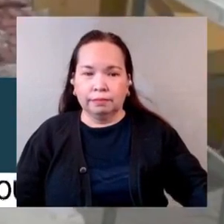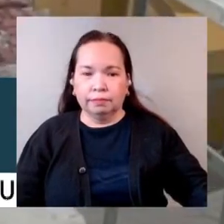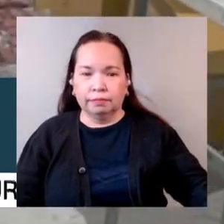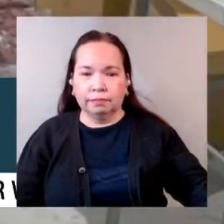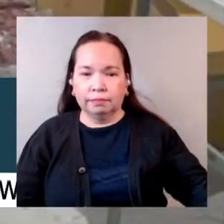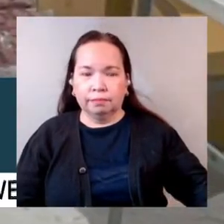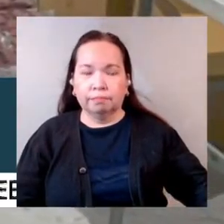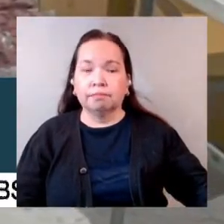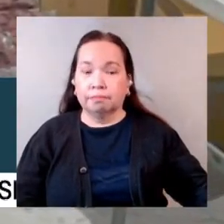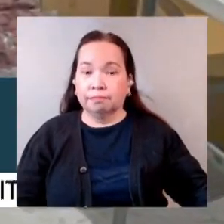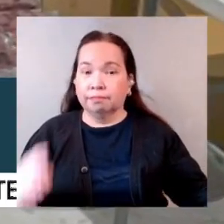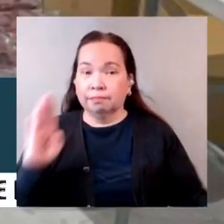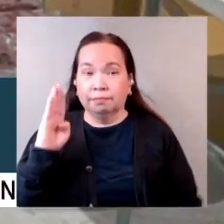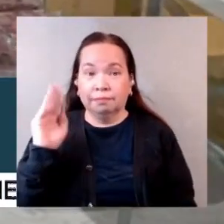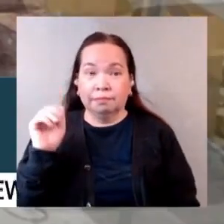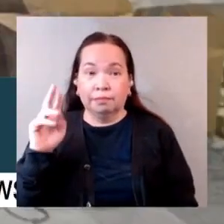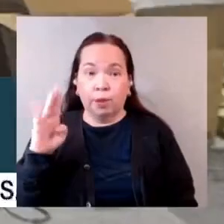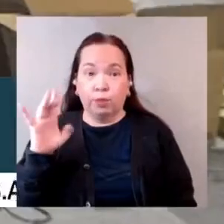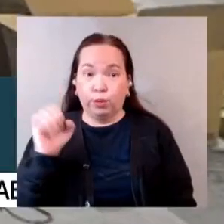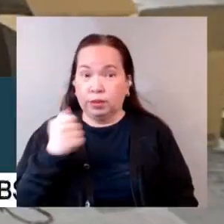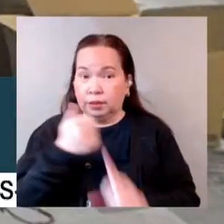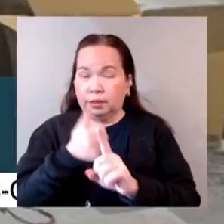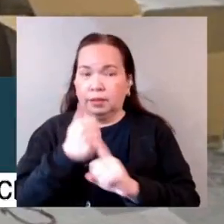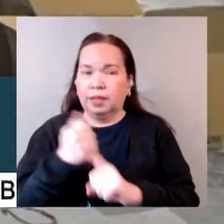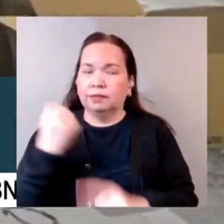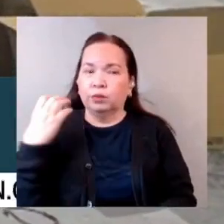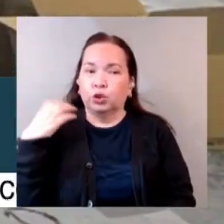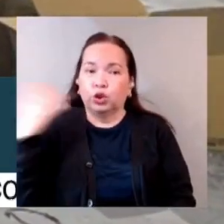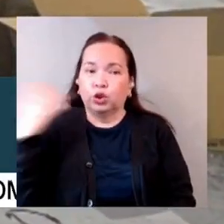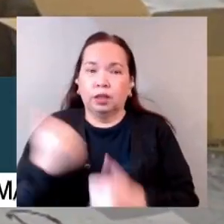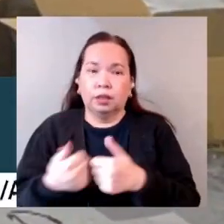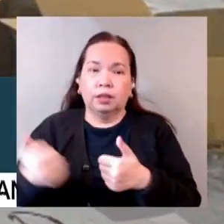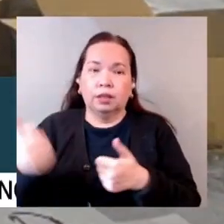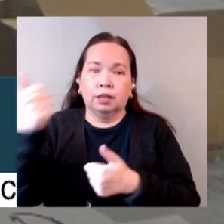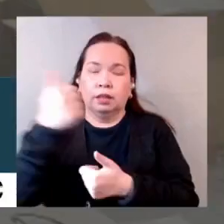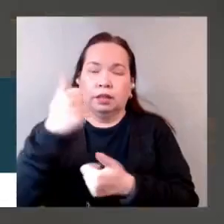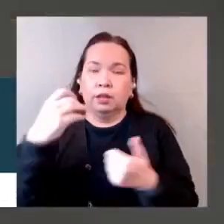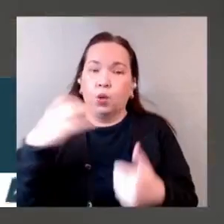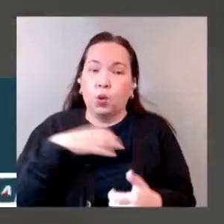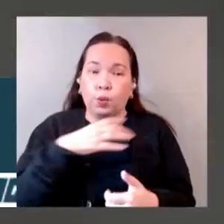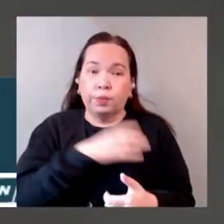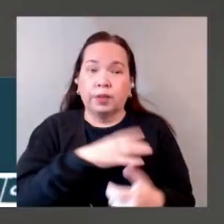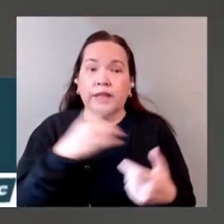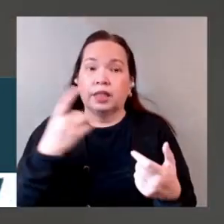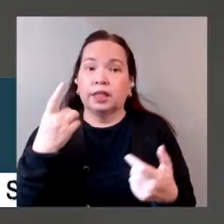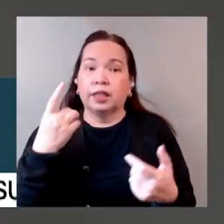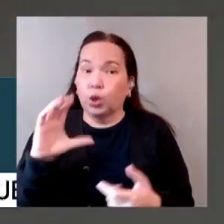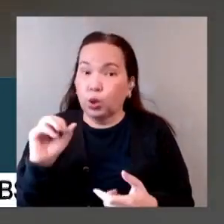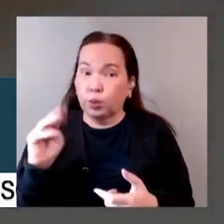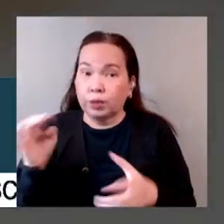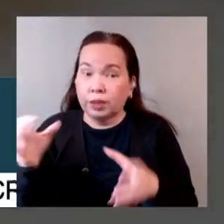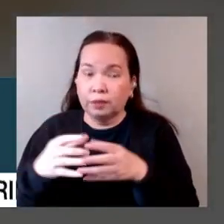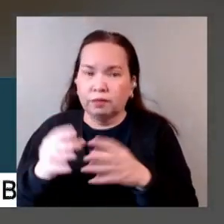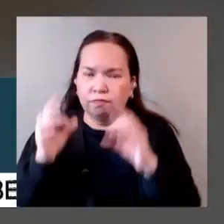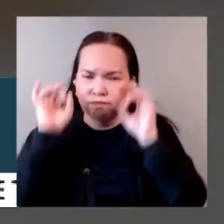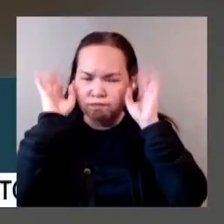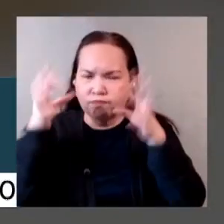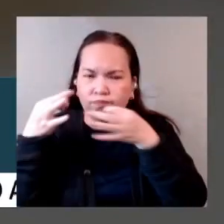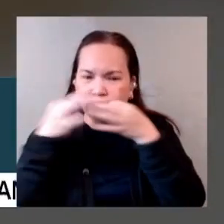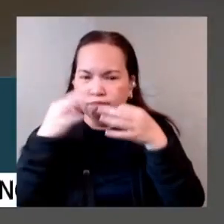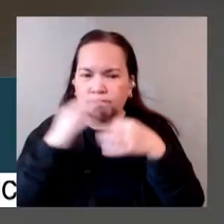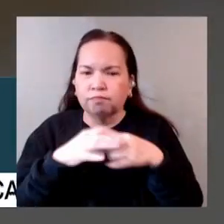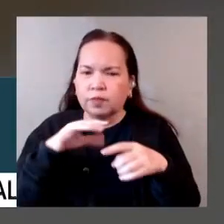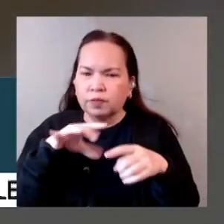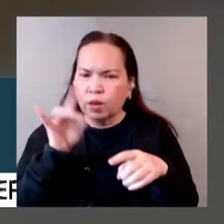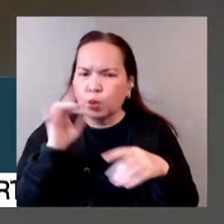Barbers, who is the chairperson of the House Committee on Dangerous Drugs, also wants stronger measures imposed in Subic, Zambales following the discovery